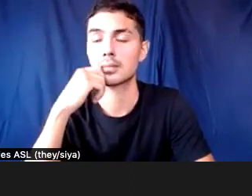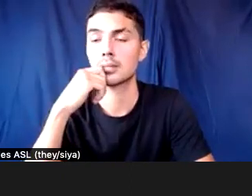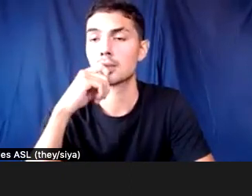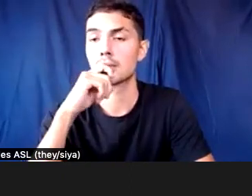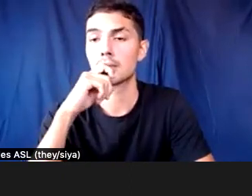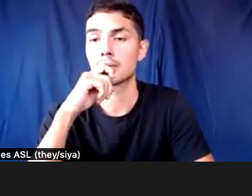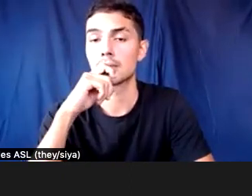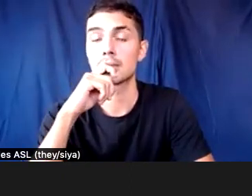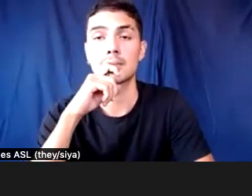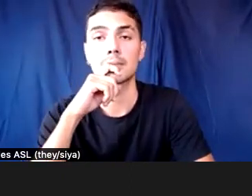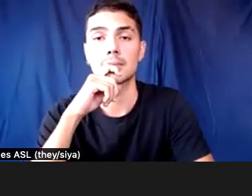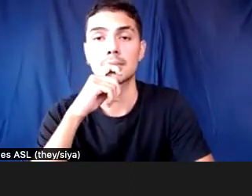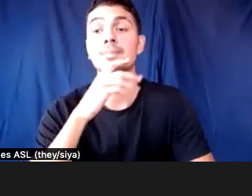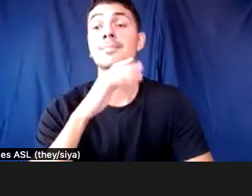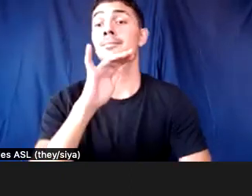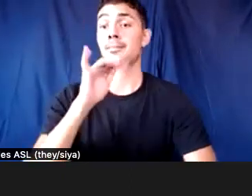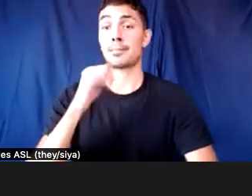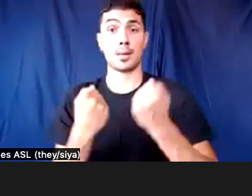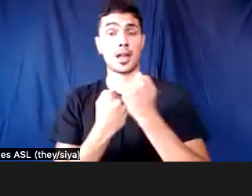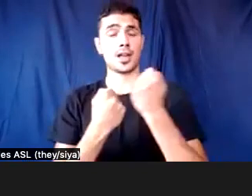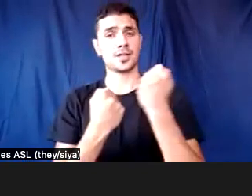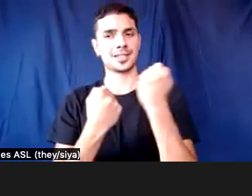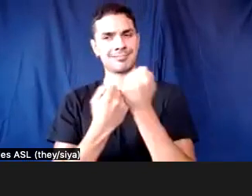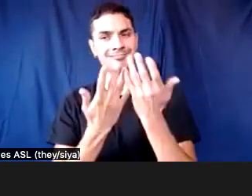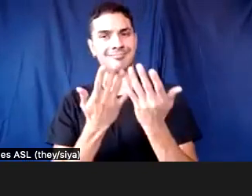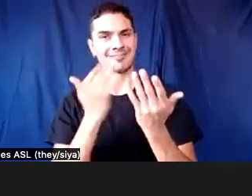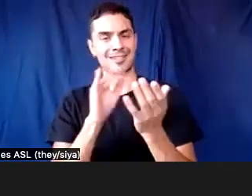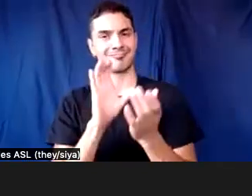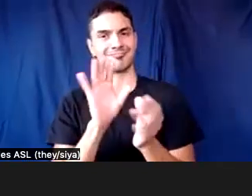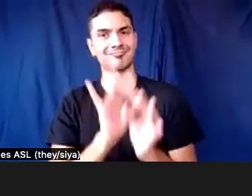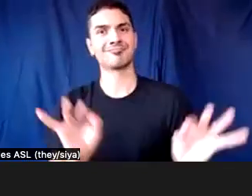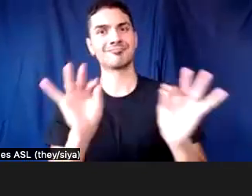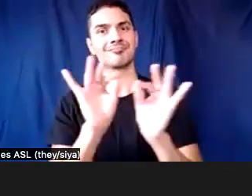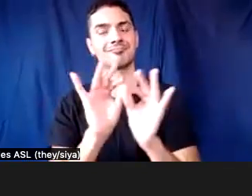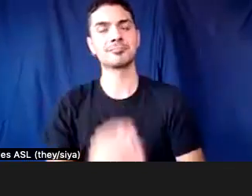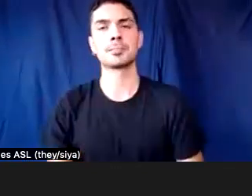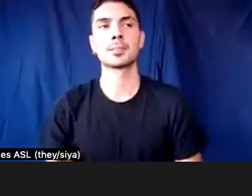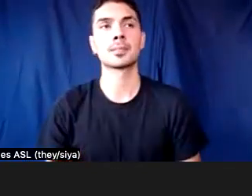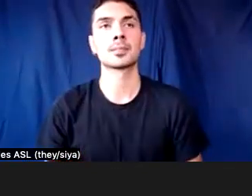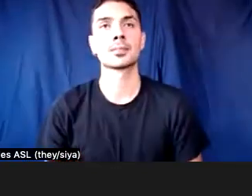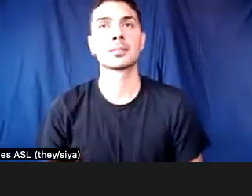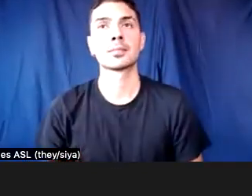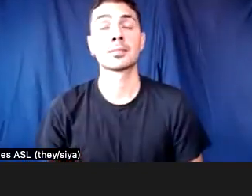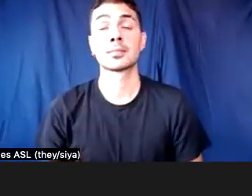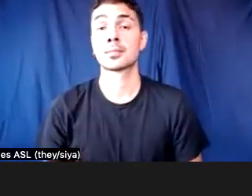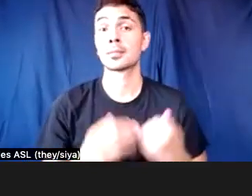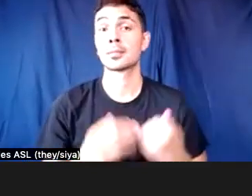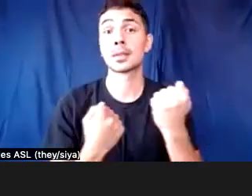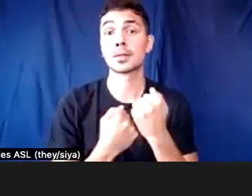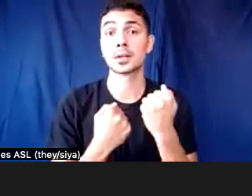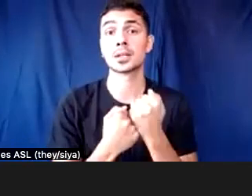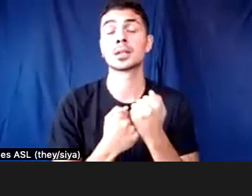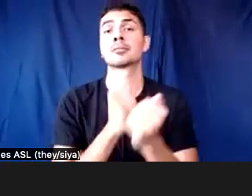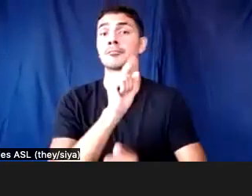This is where advocacy can really come in, is having an advocate step in and make those